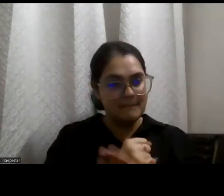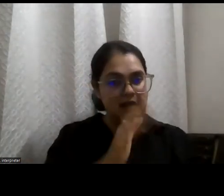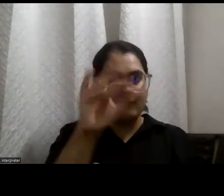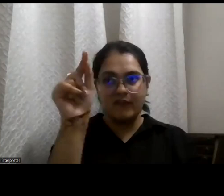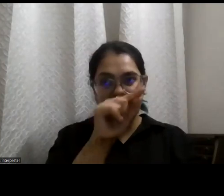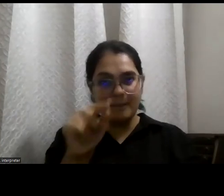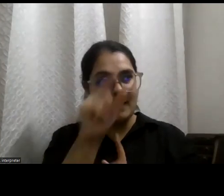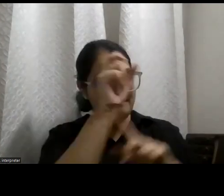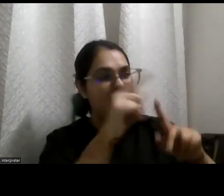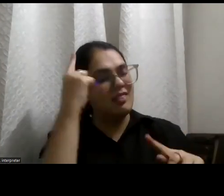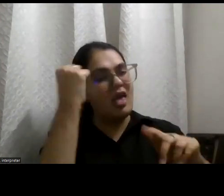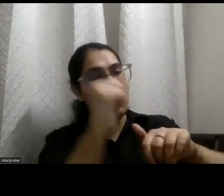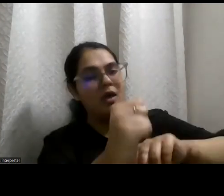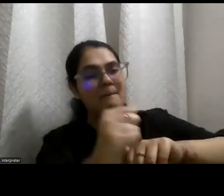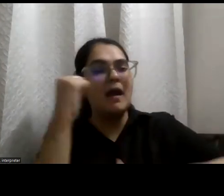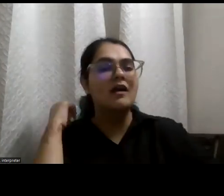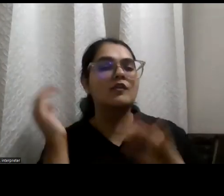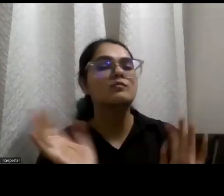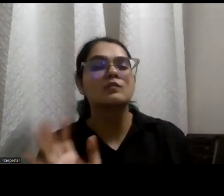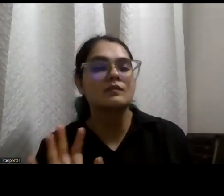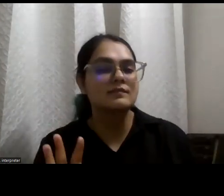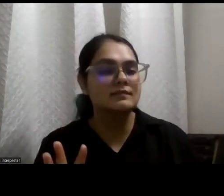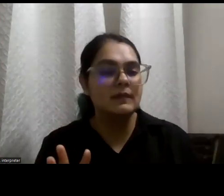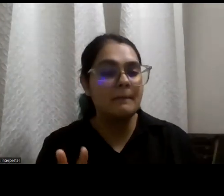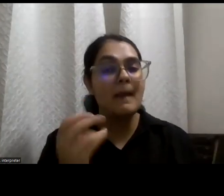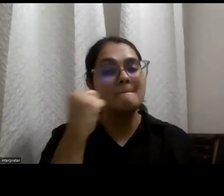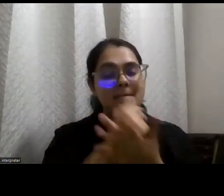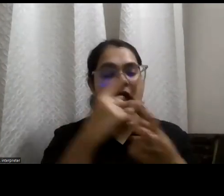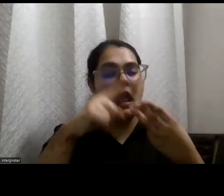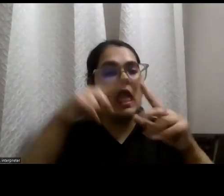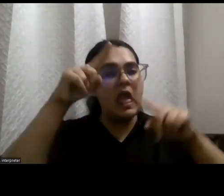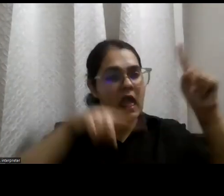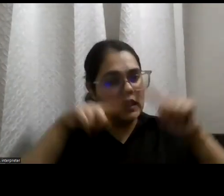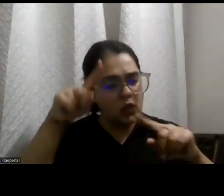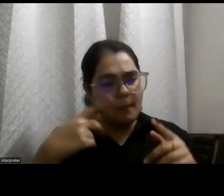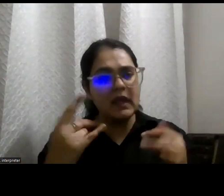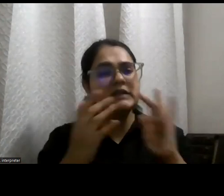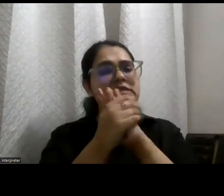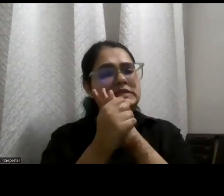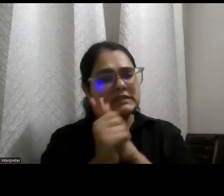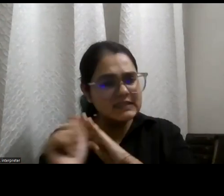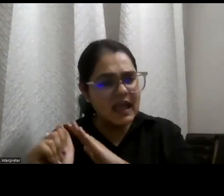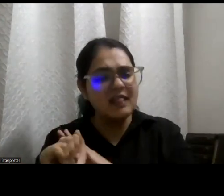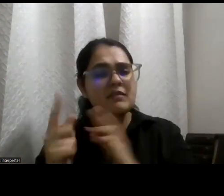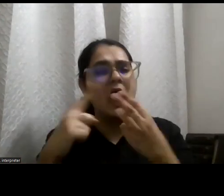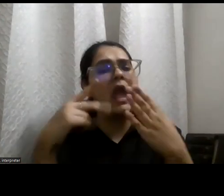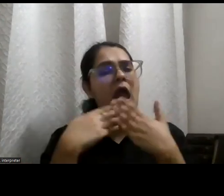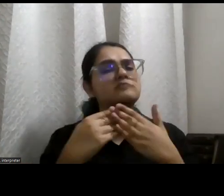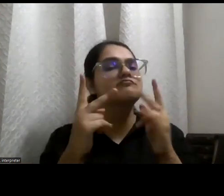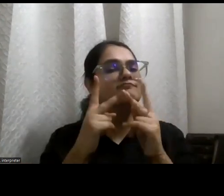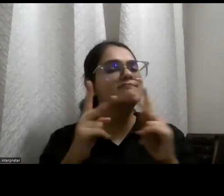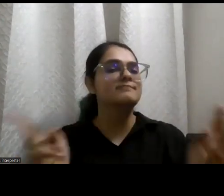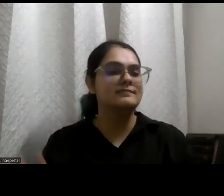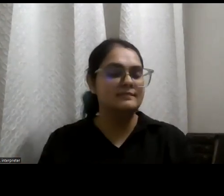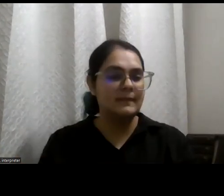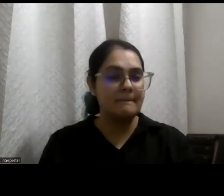behind, and in any area, whether it is the economic development or education or skill development. So having said that, yes, for